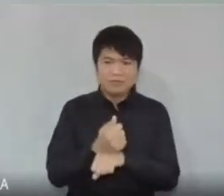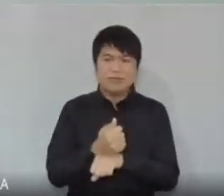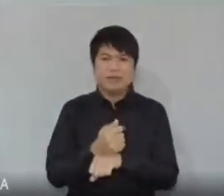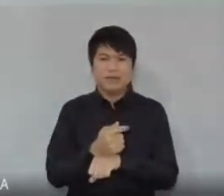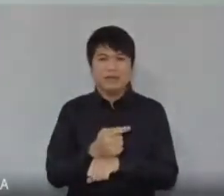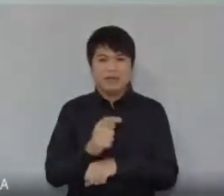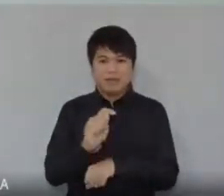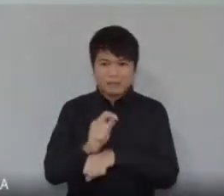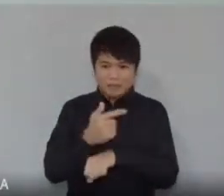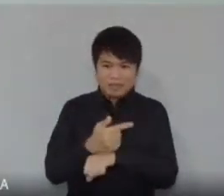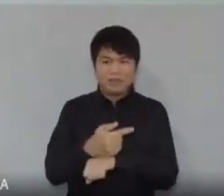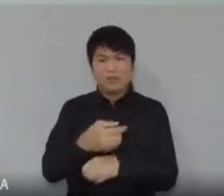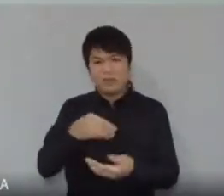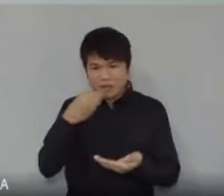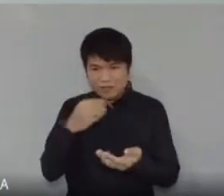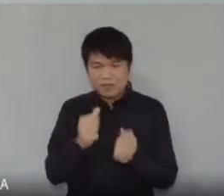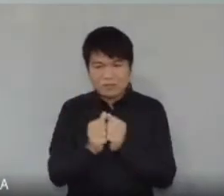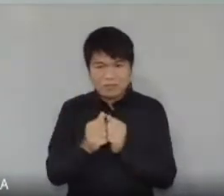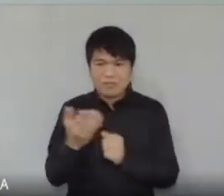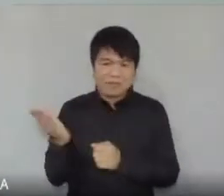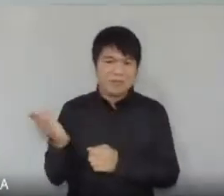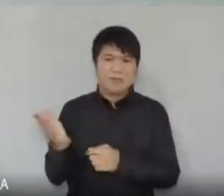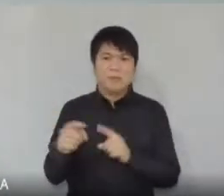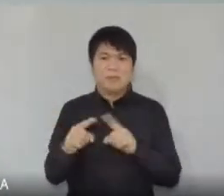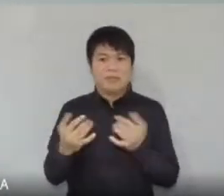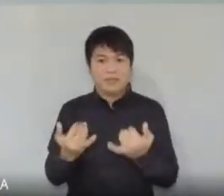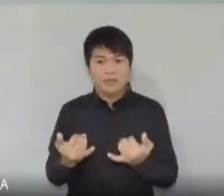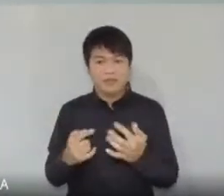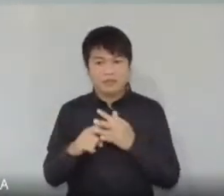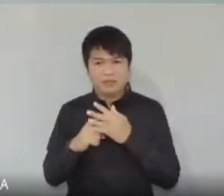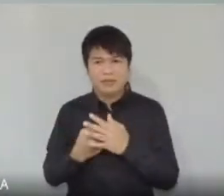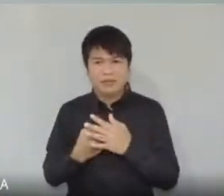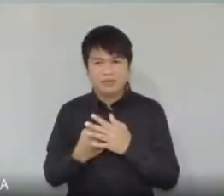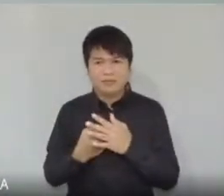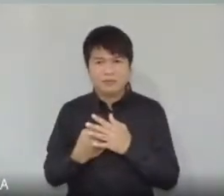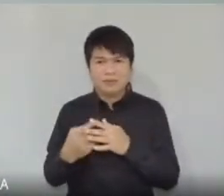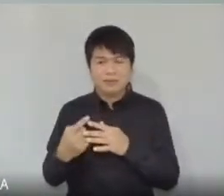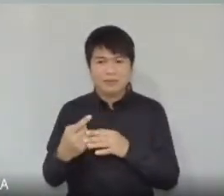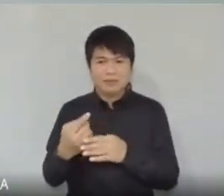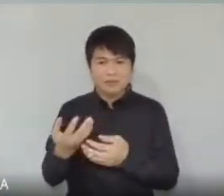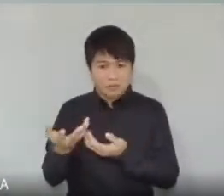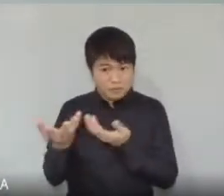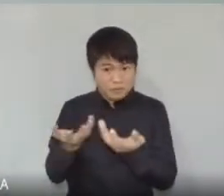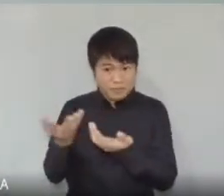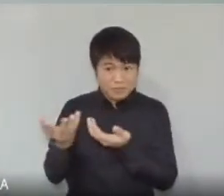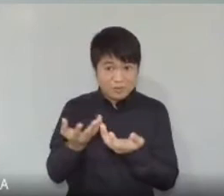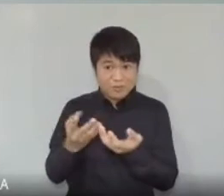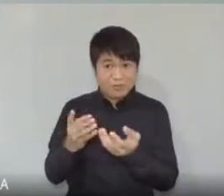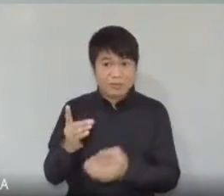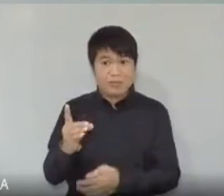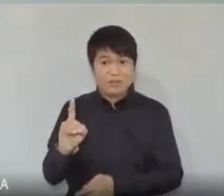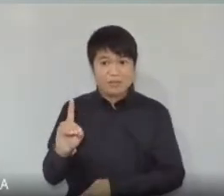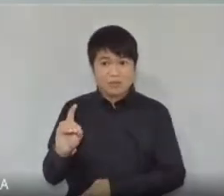program ahead HPSR. So again, welcome to all of you here. And as you all